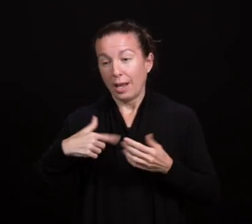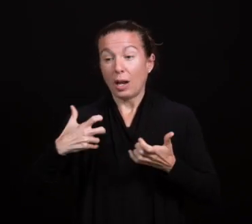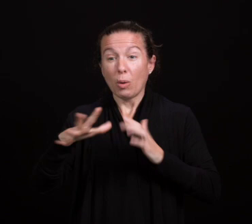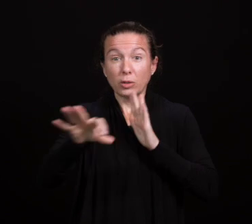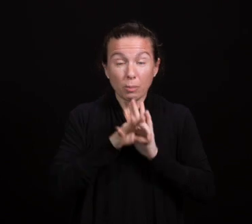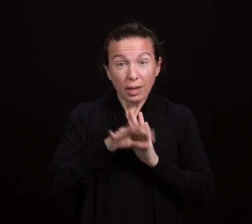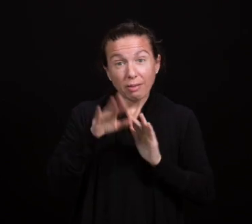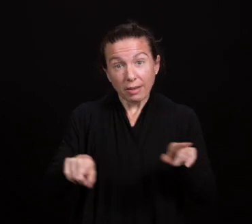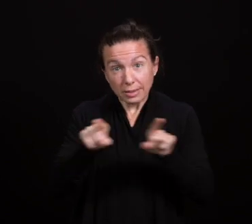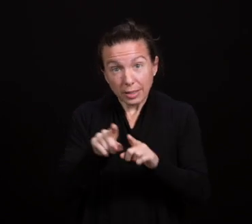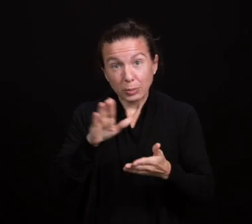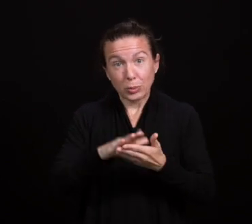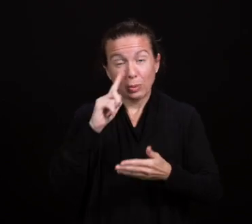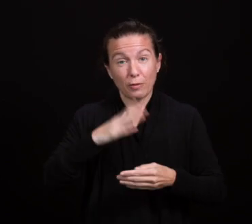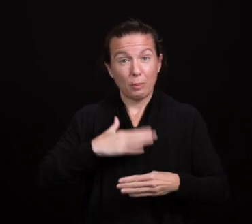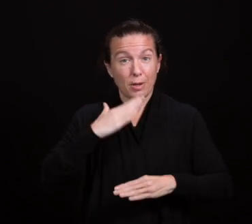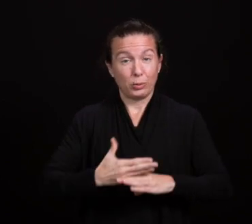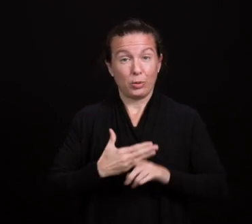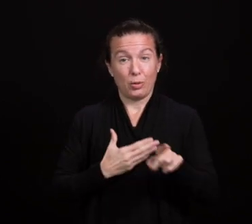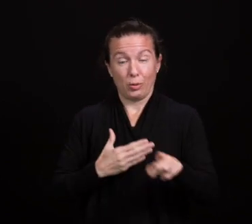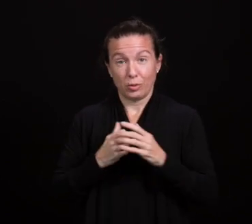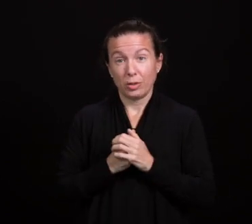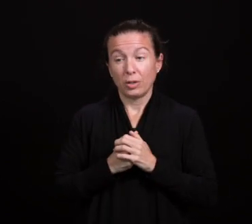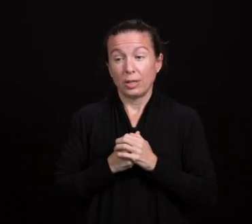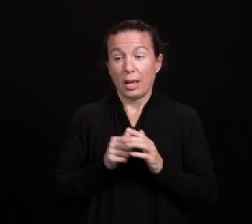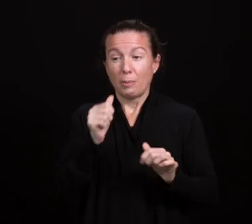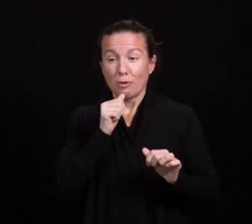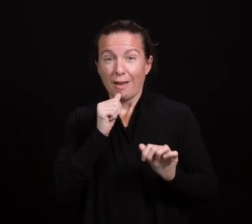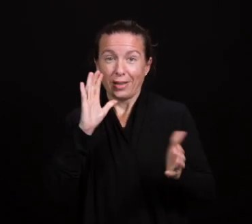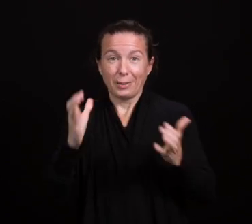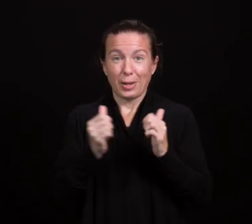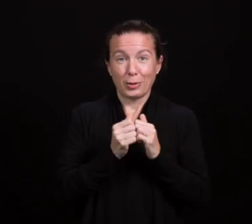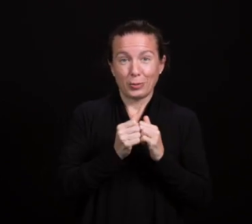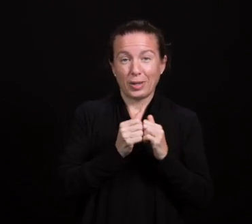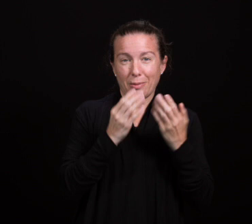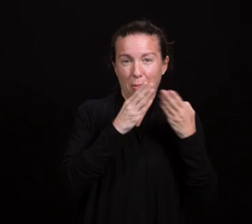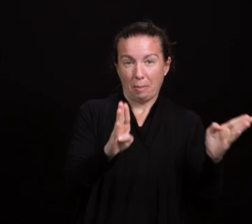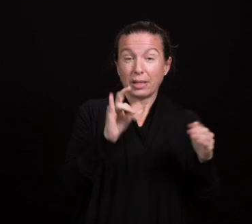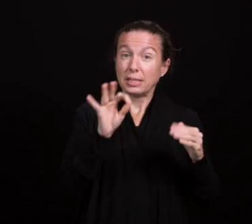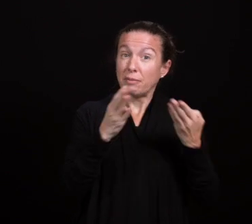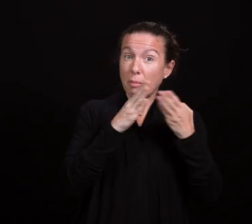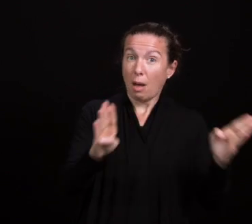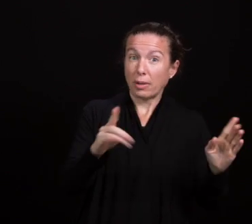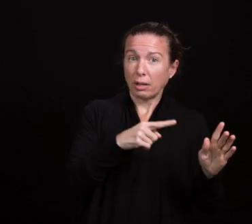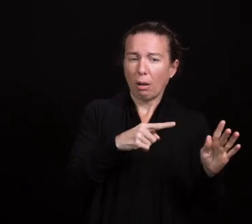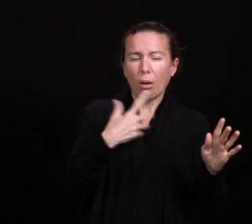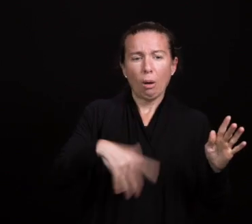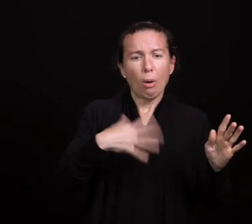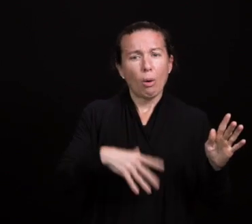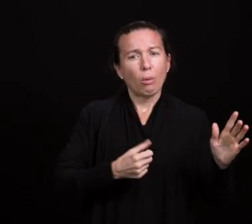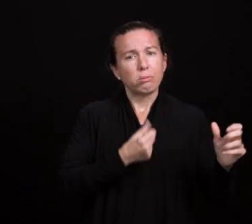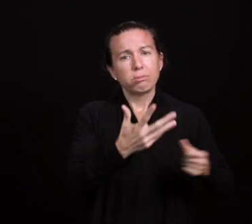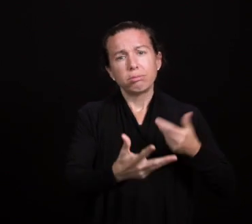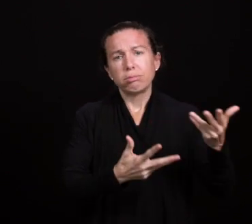because if you go public, you get so many more services than if you go private. And we just decided